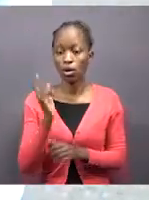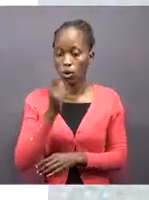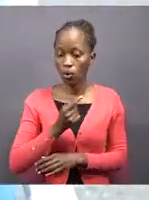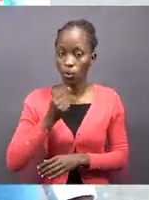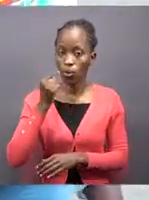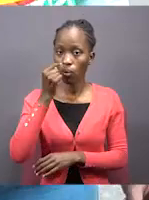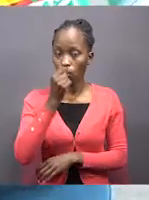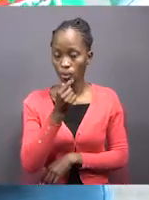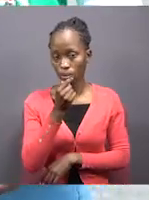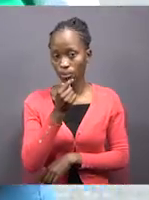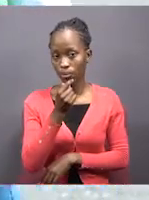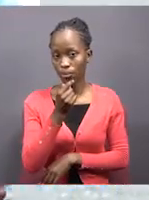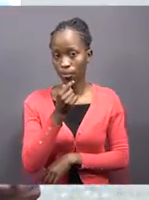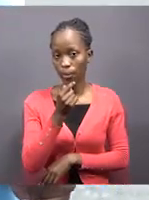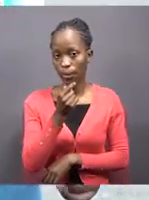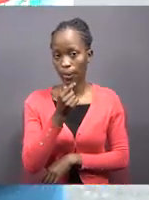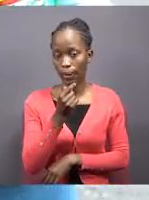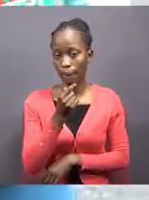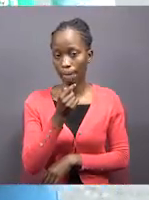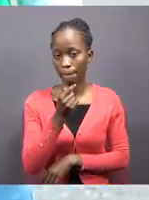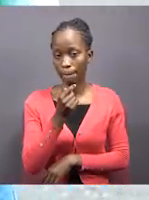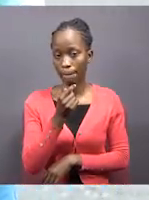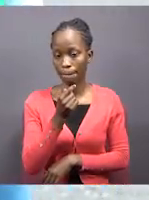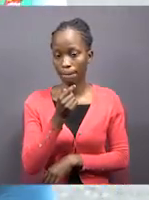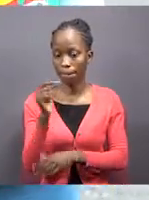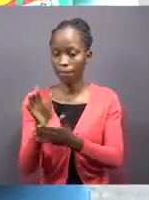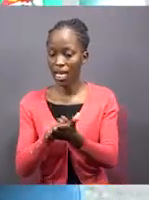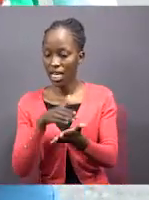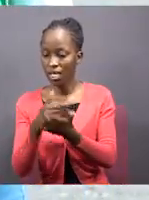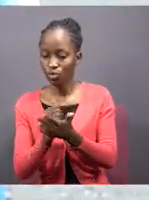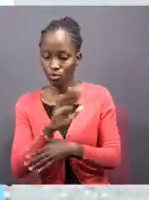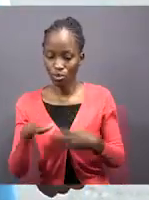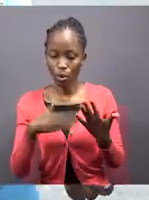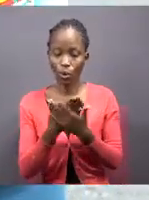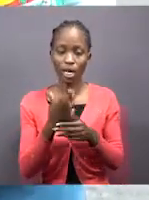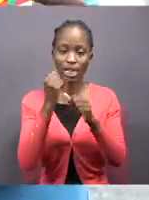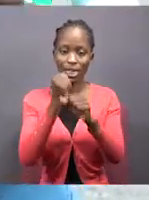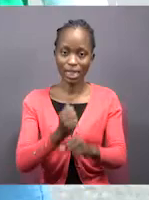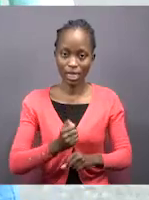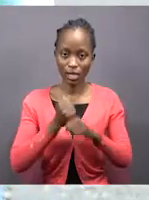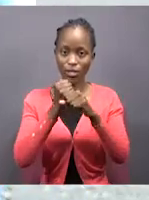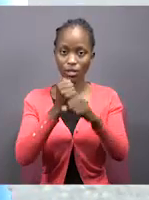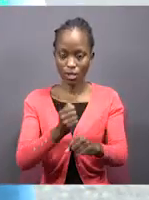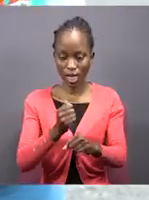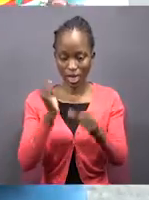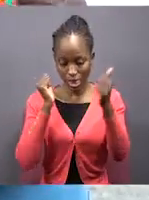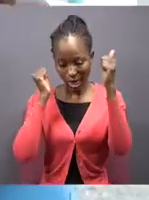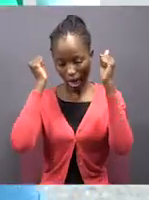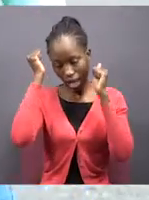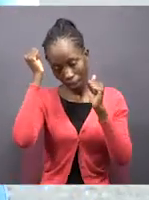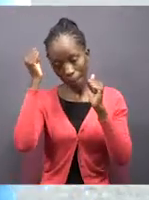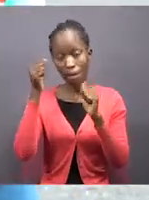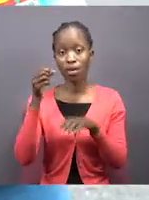drew out the chariots and horses, the army